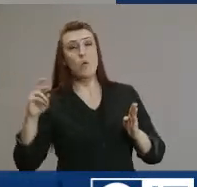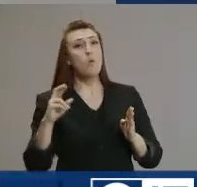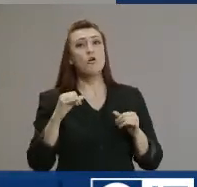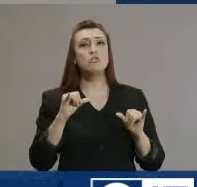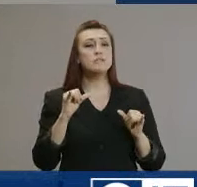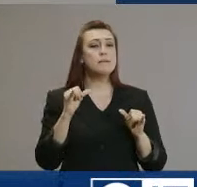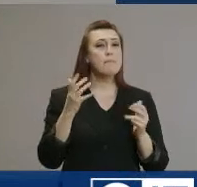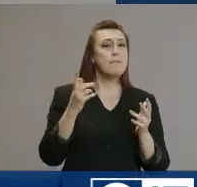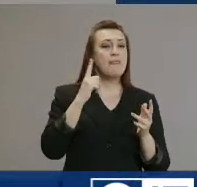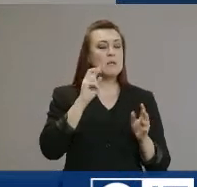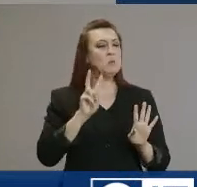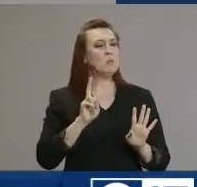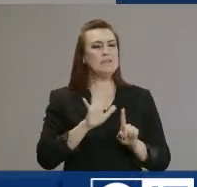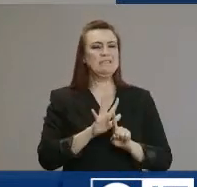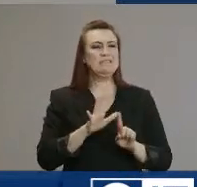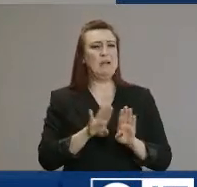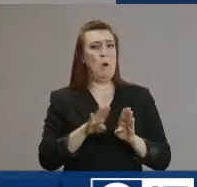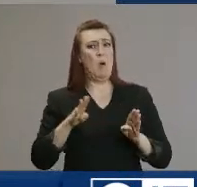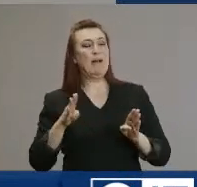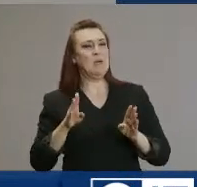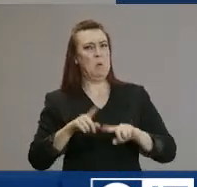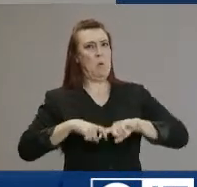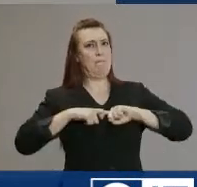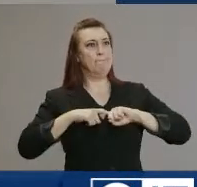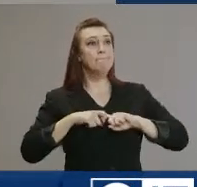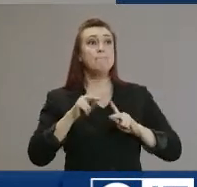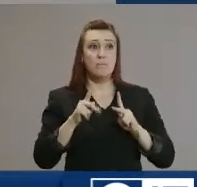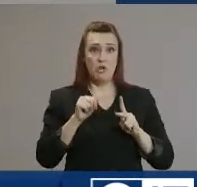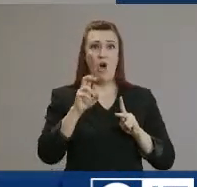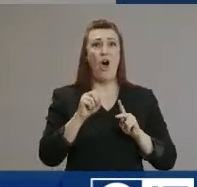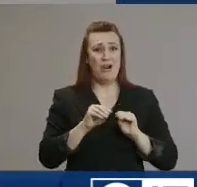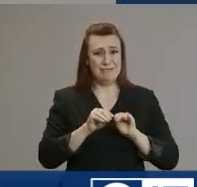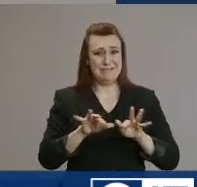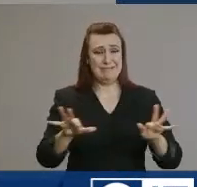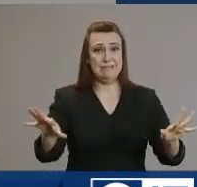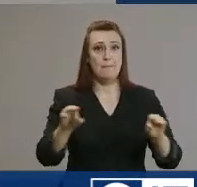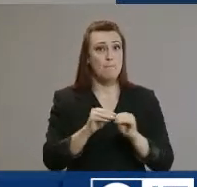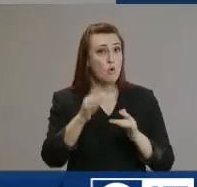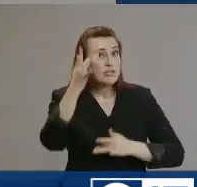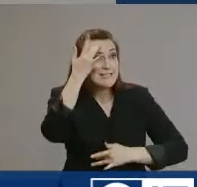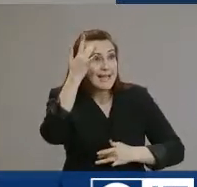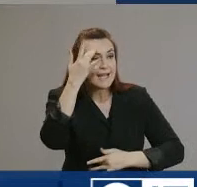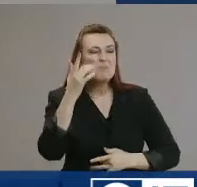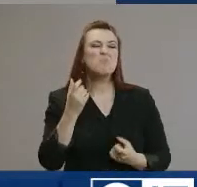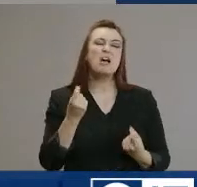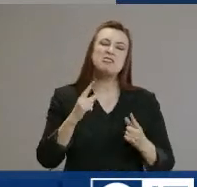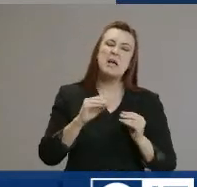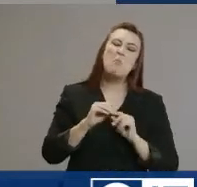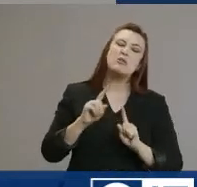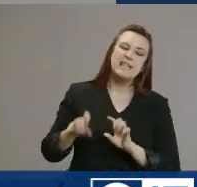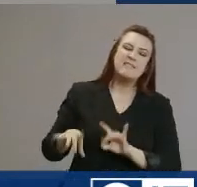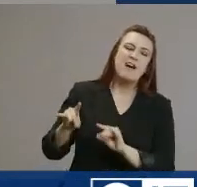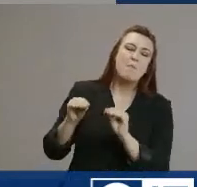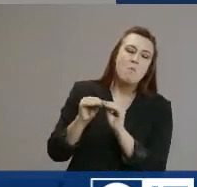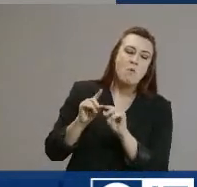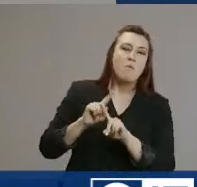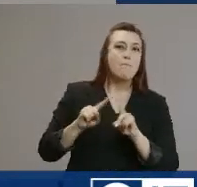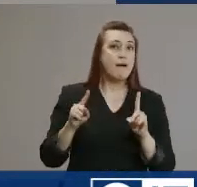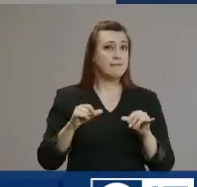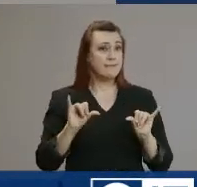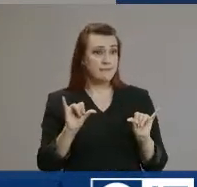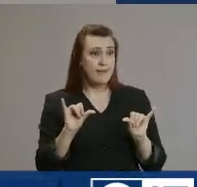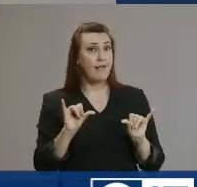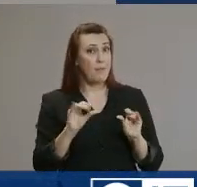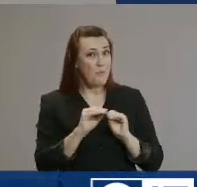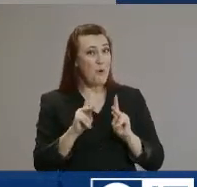Because people are getting sick, and I understand there's more testing, but there's more sick people out there as well. So just to be clear, as long as